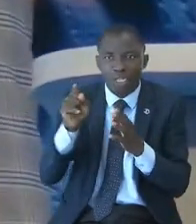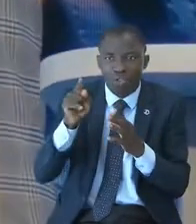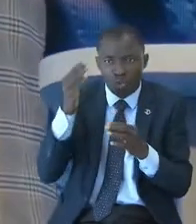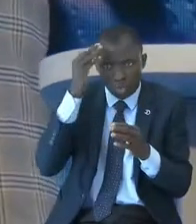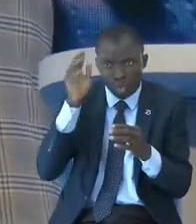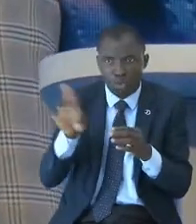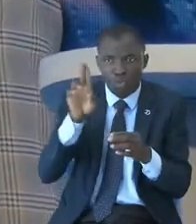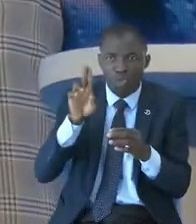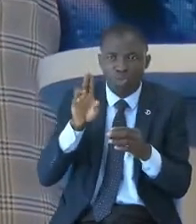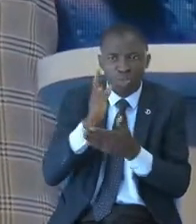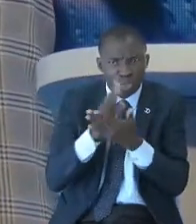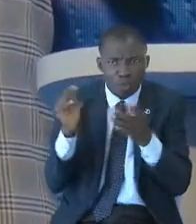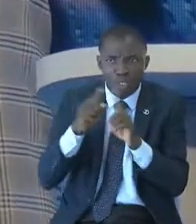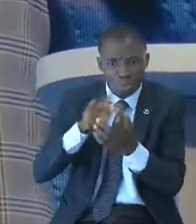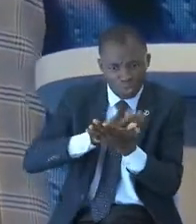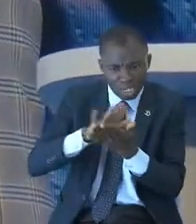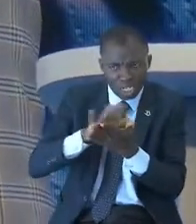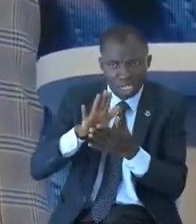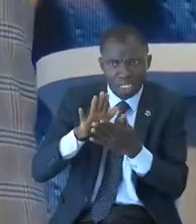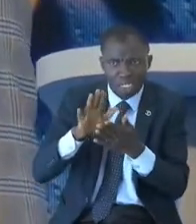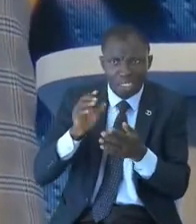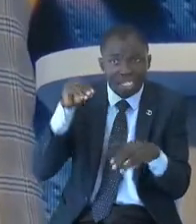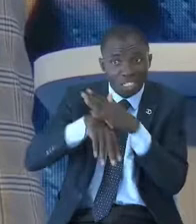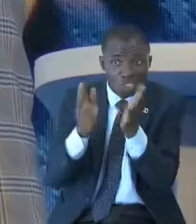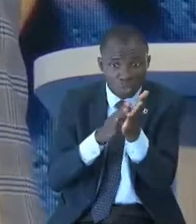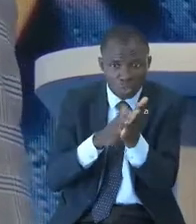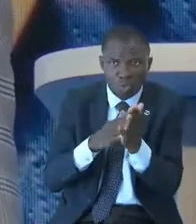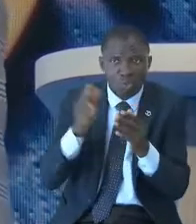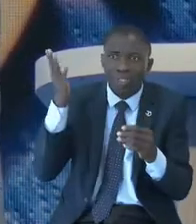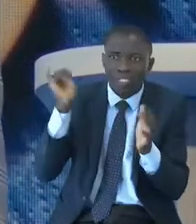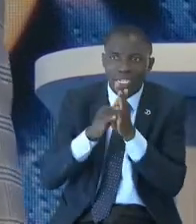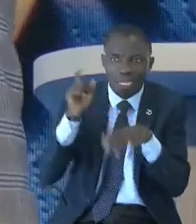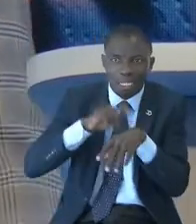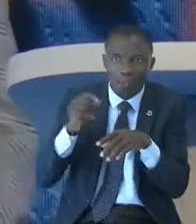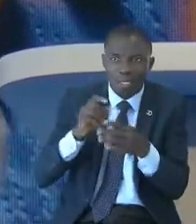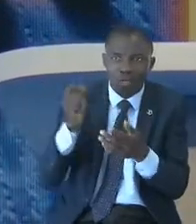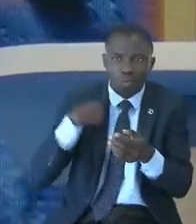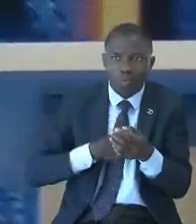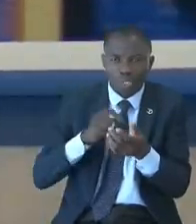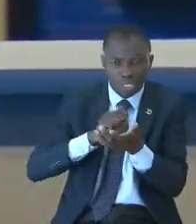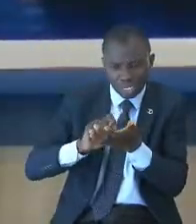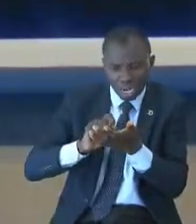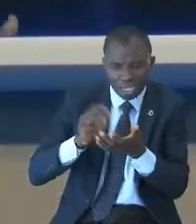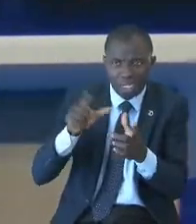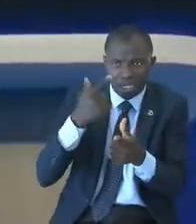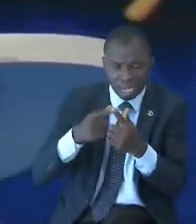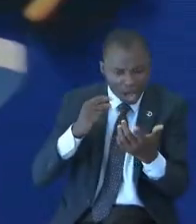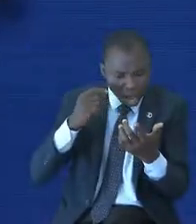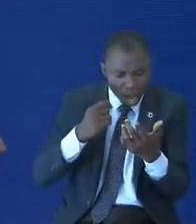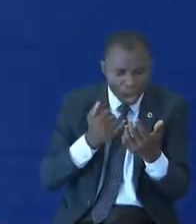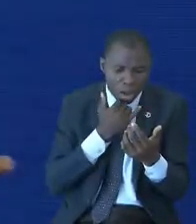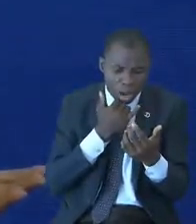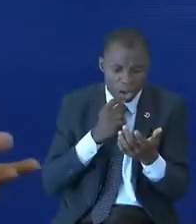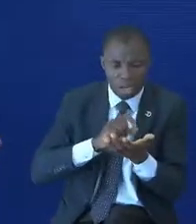before. And you know, those of us in the old school, we've used a Milton before. And you know, those who are